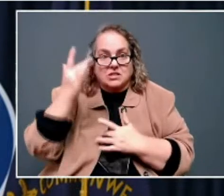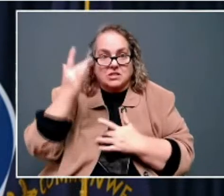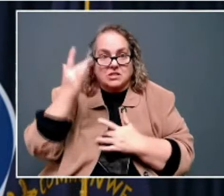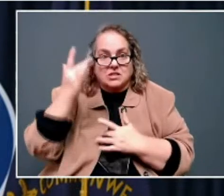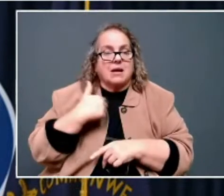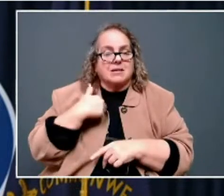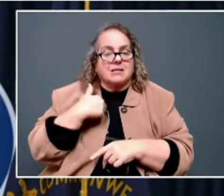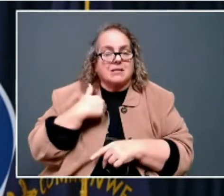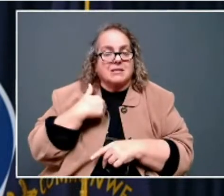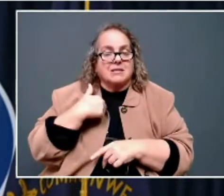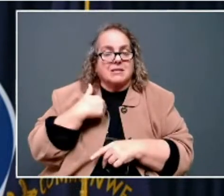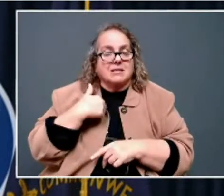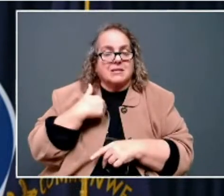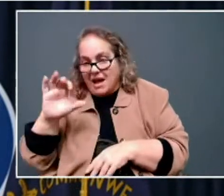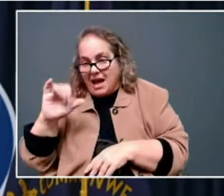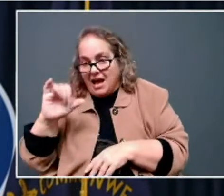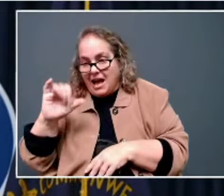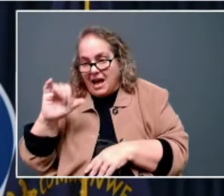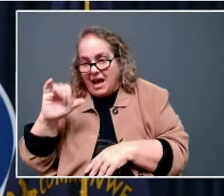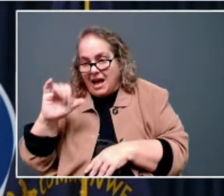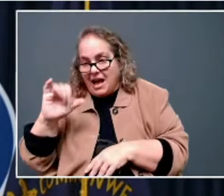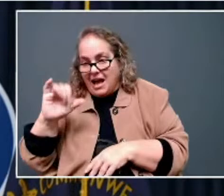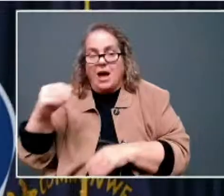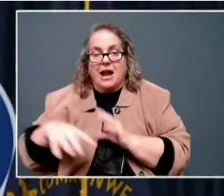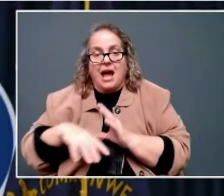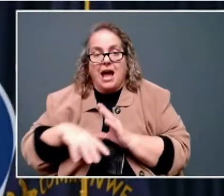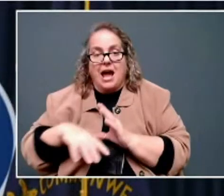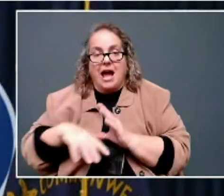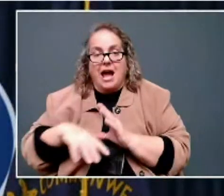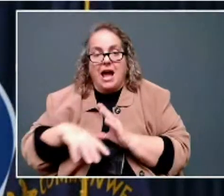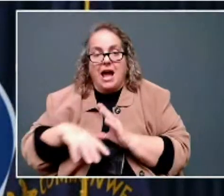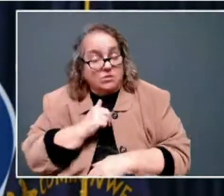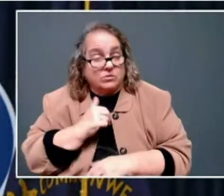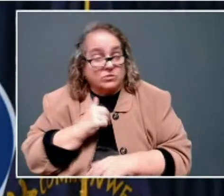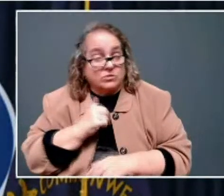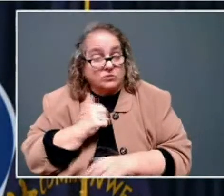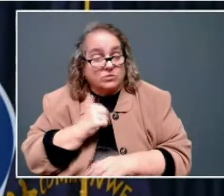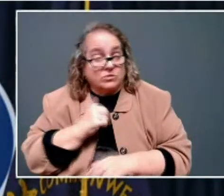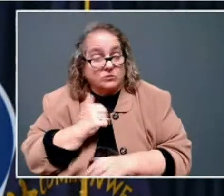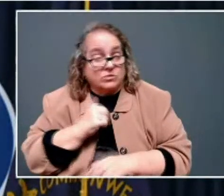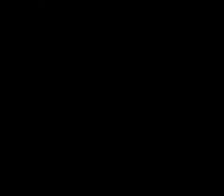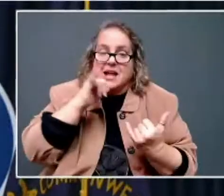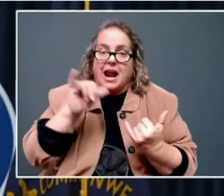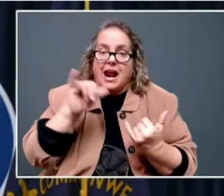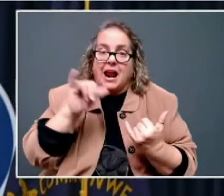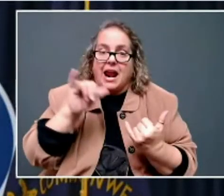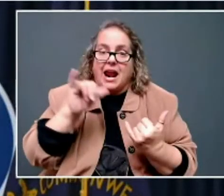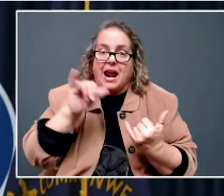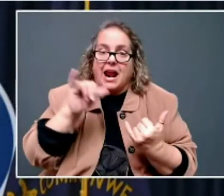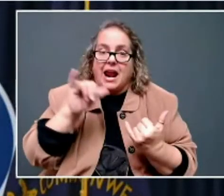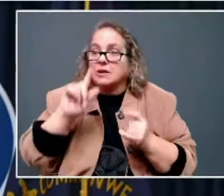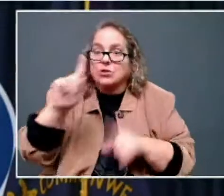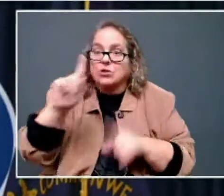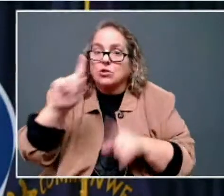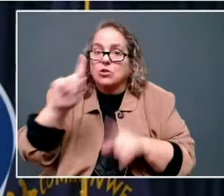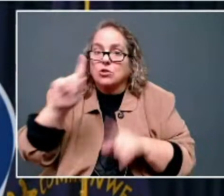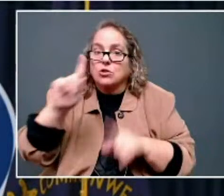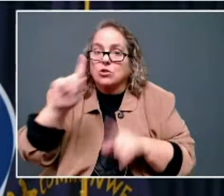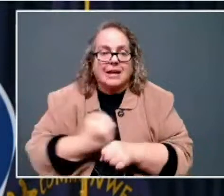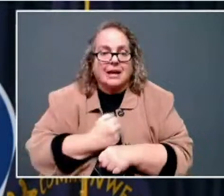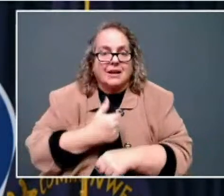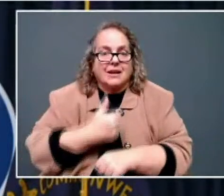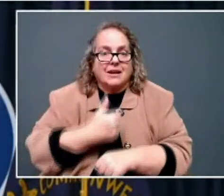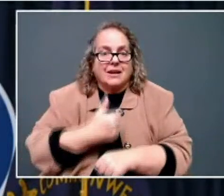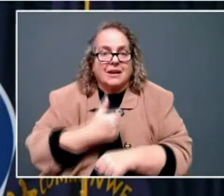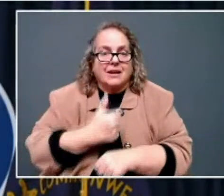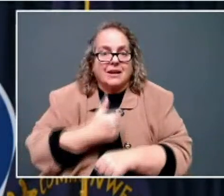out of the hospital. And I realize right now, it's not like if everyone could run out today and all get vaccinated today, the problem would